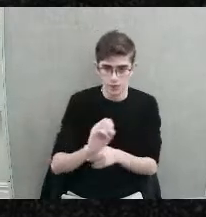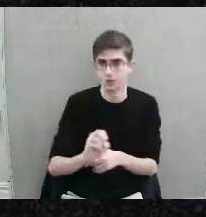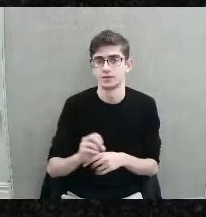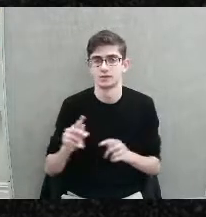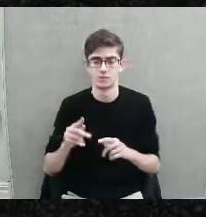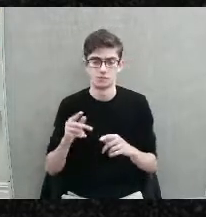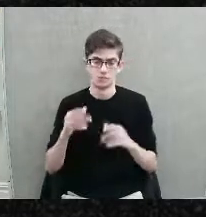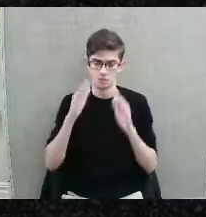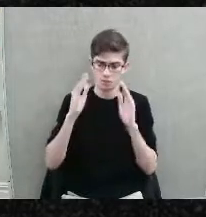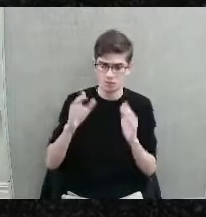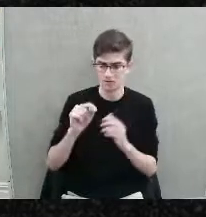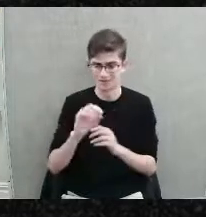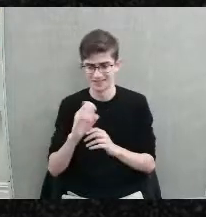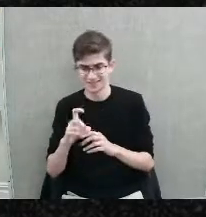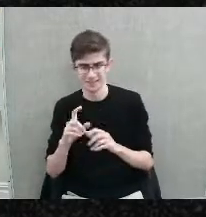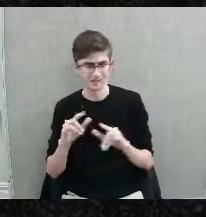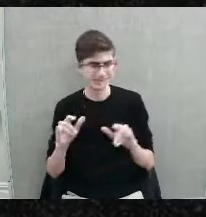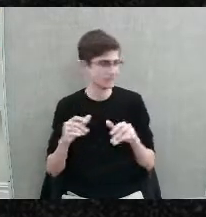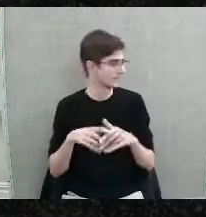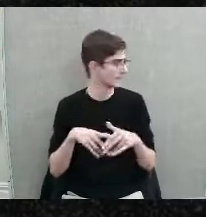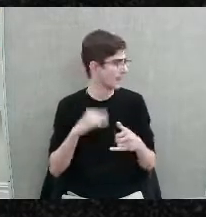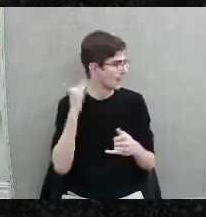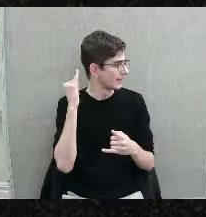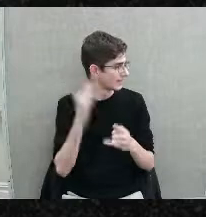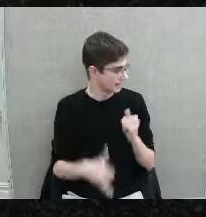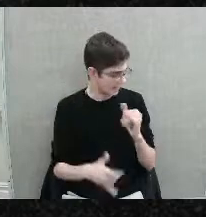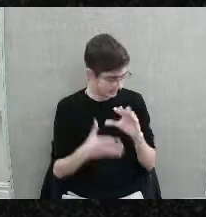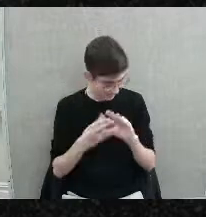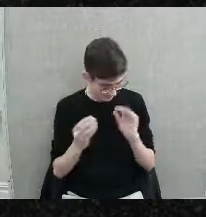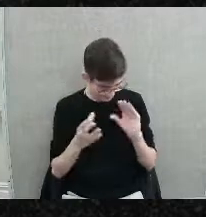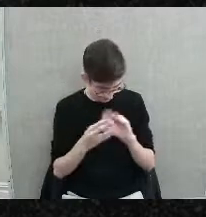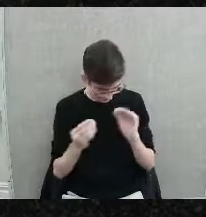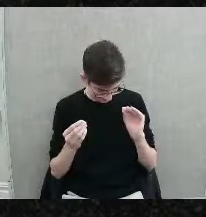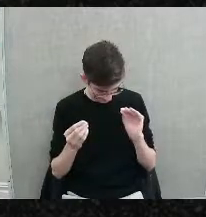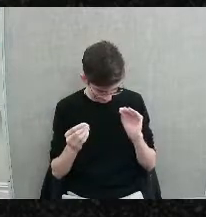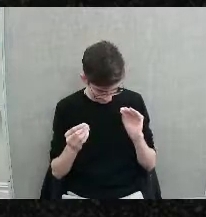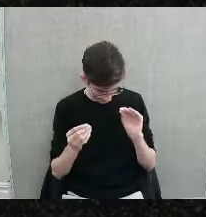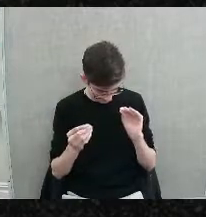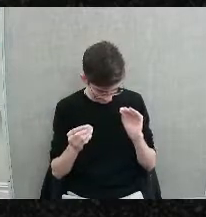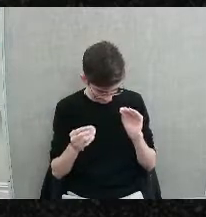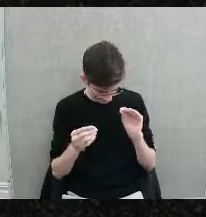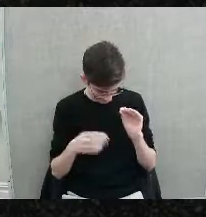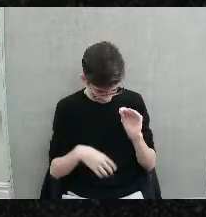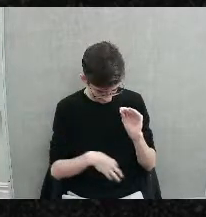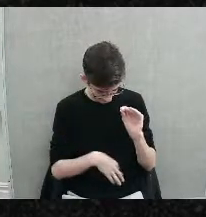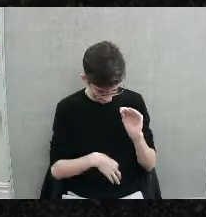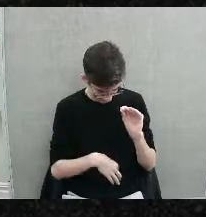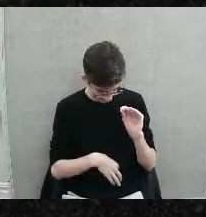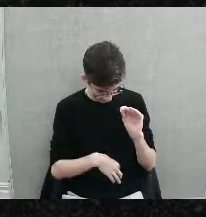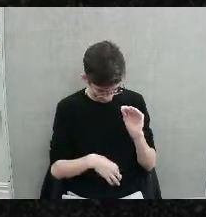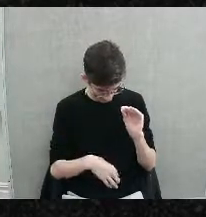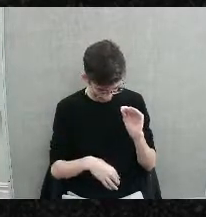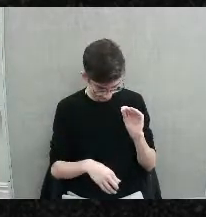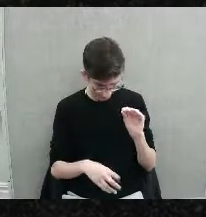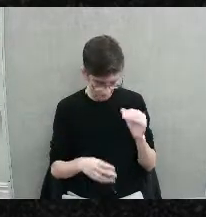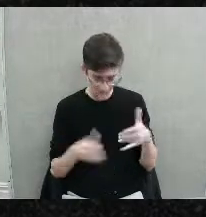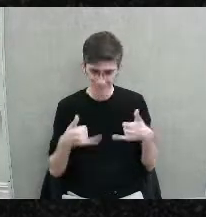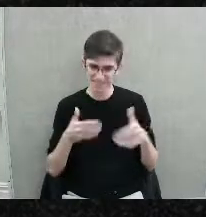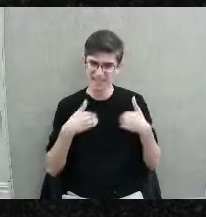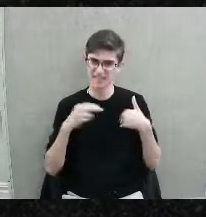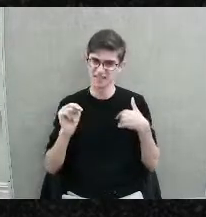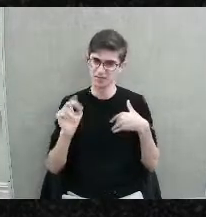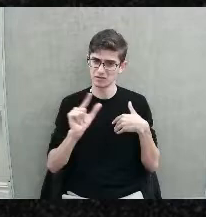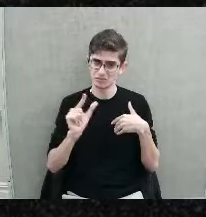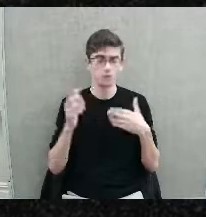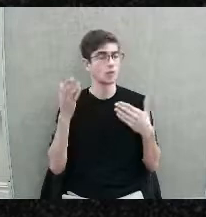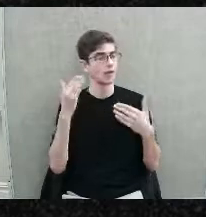As third and last, they are neoliberal also because they put in this, at the center,